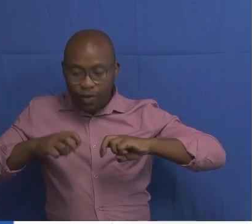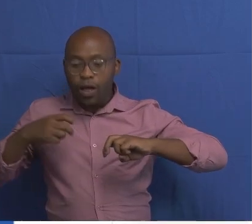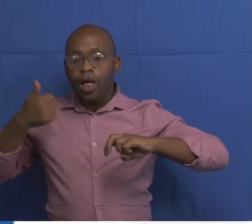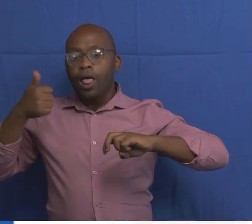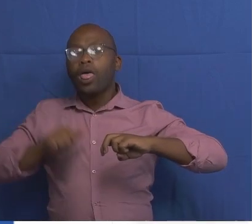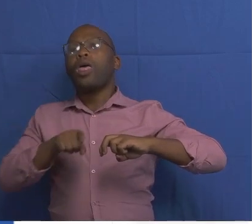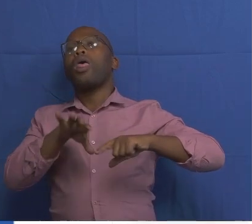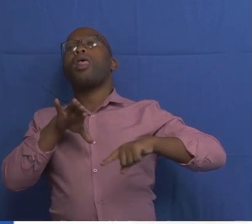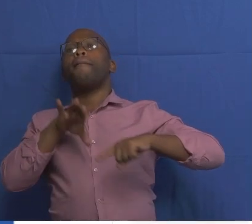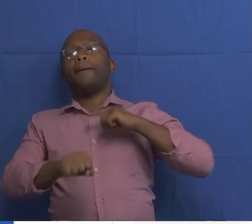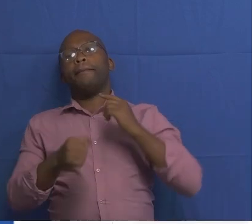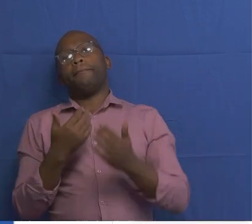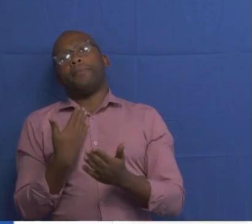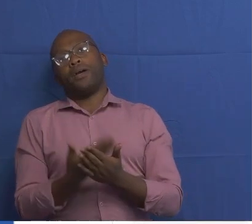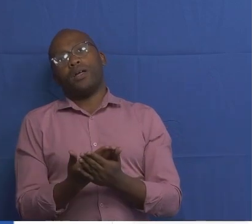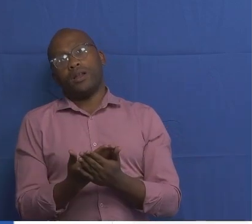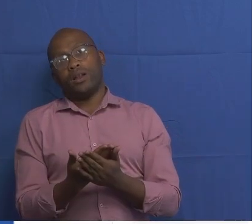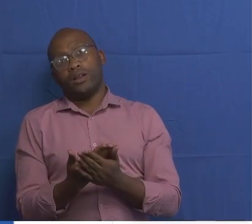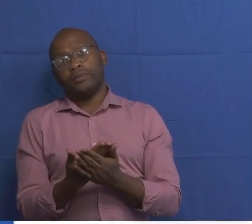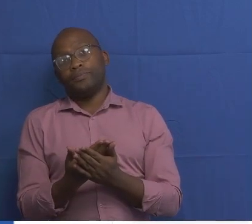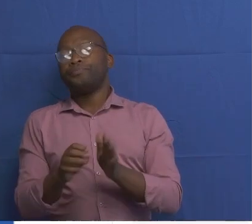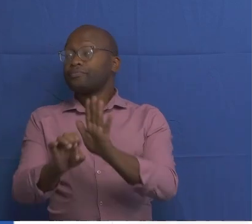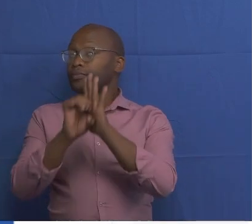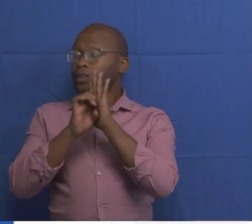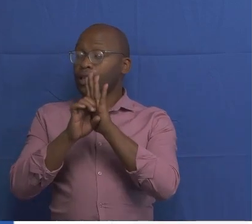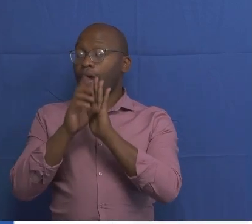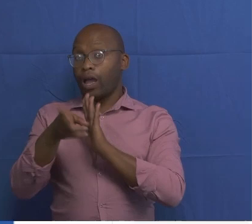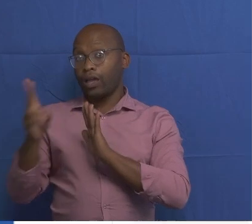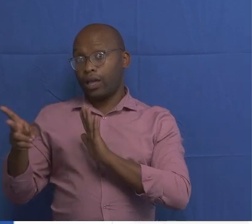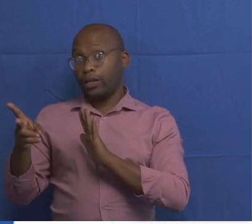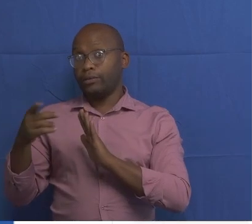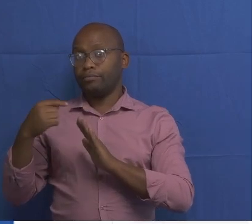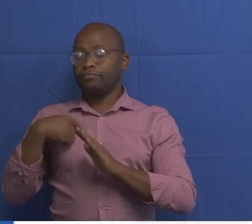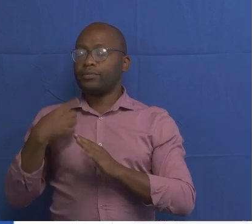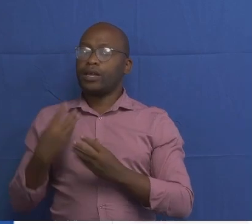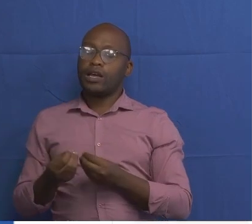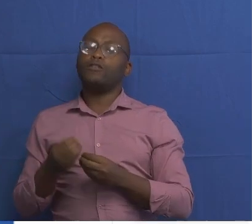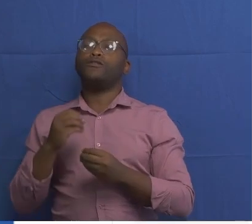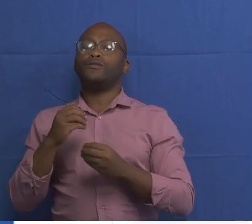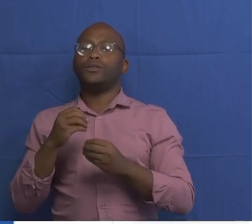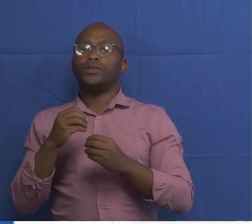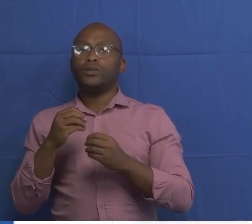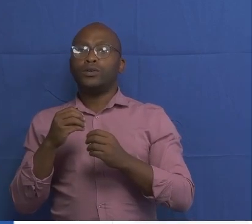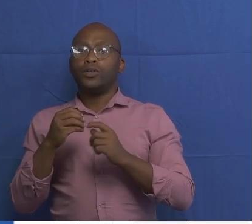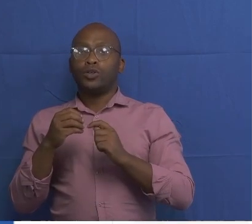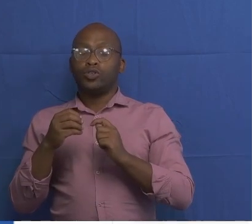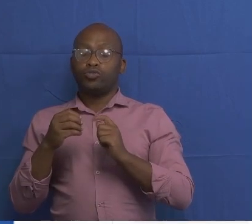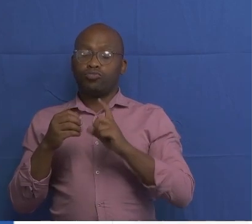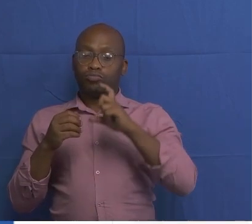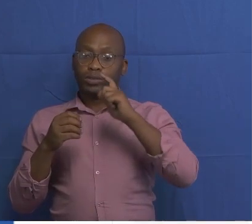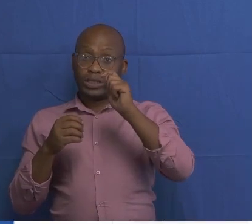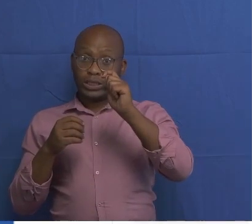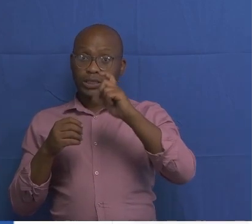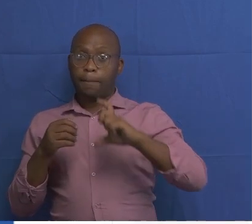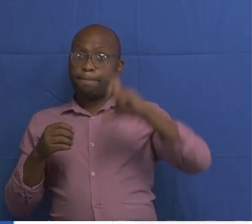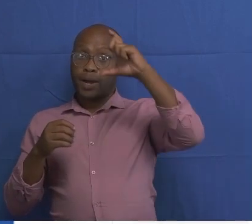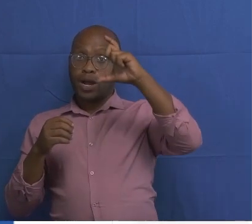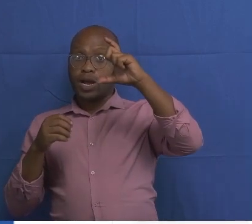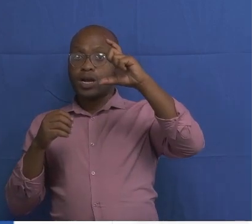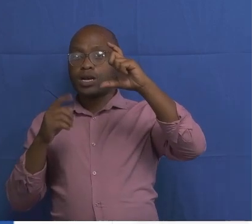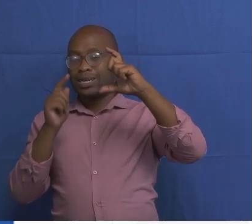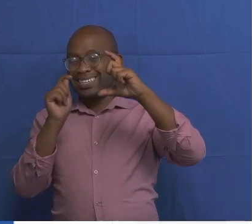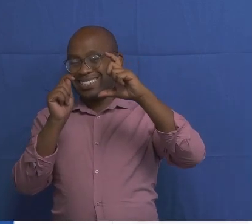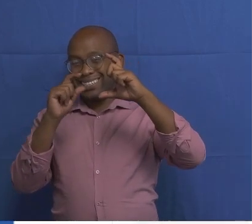1 allele for tallness and 1 allele for shortness, this individual will be tall. Why? It